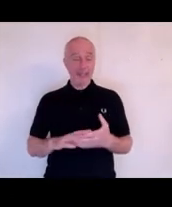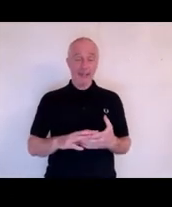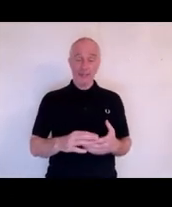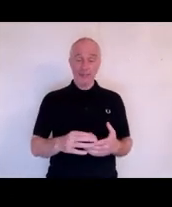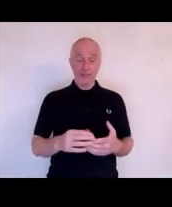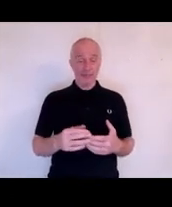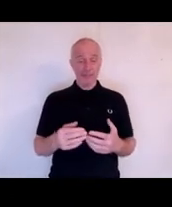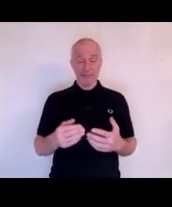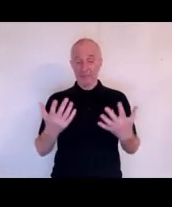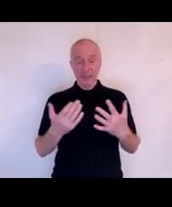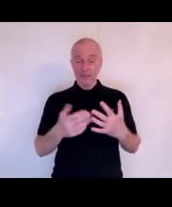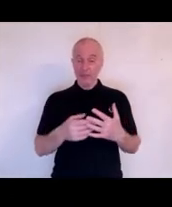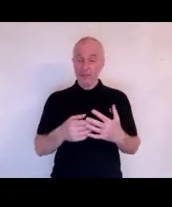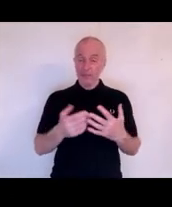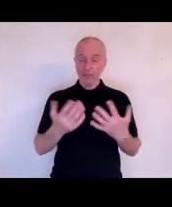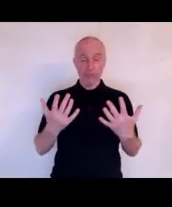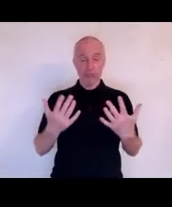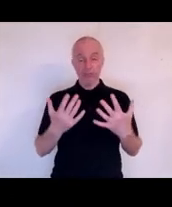that we're feeding together.